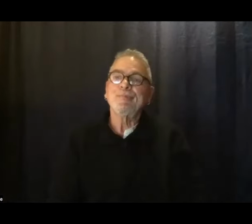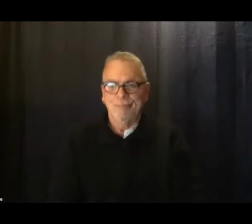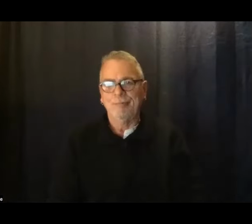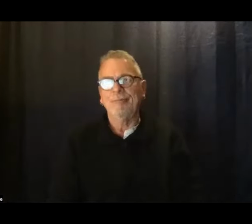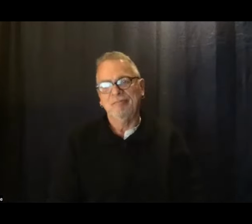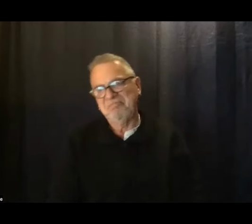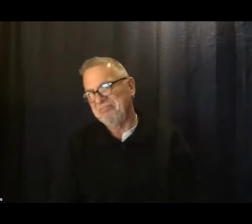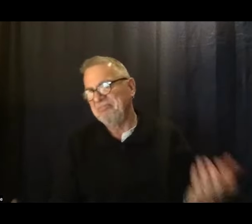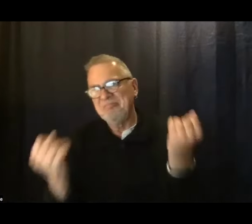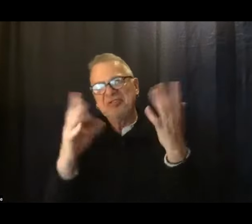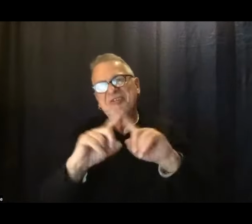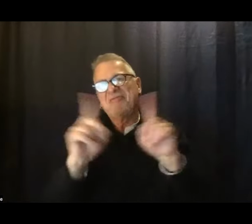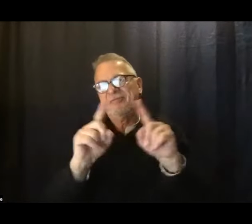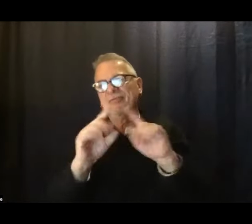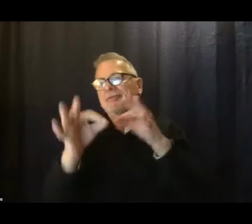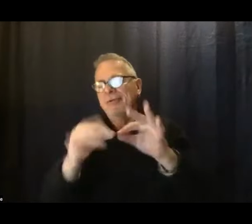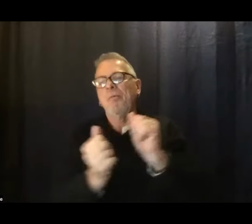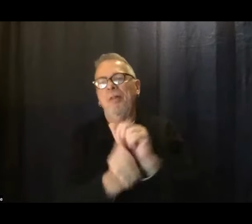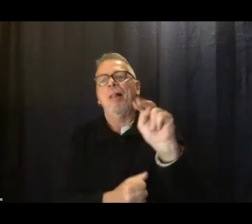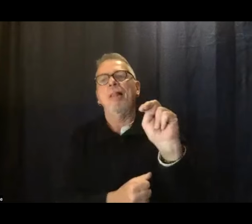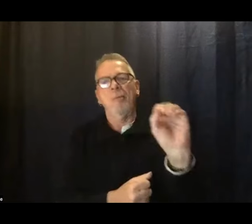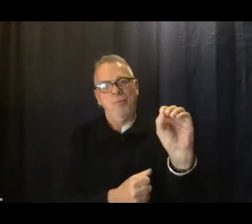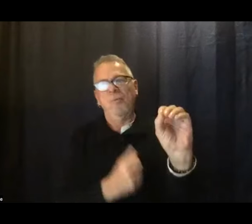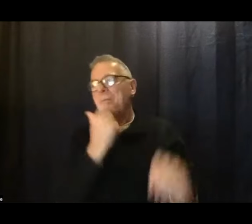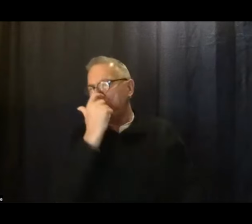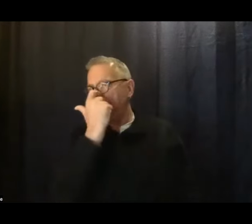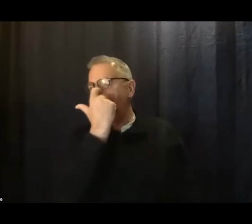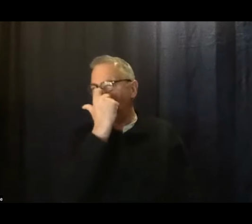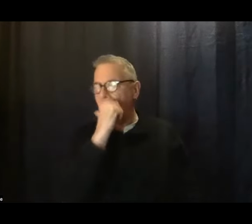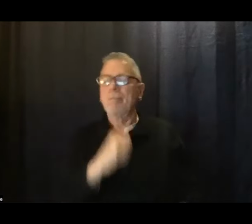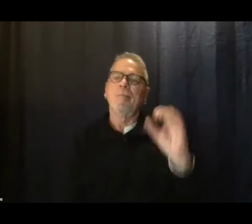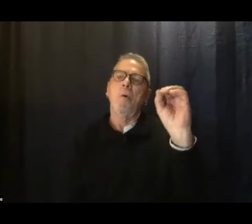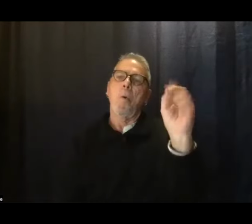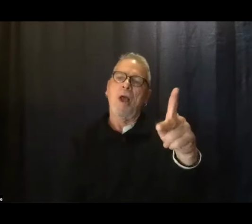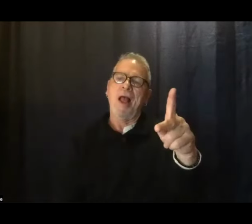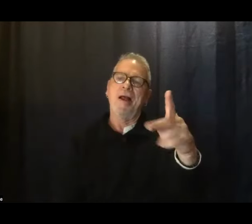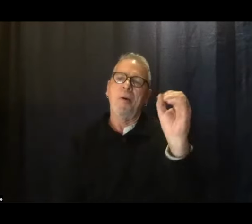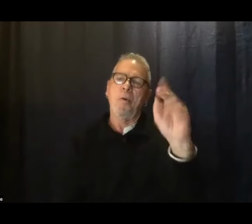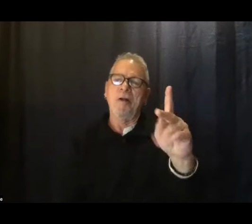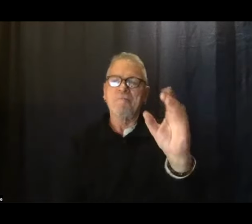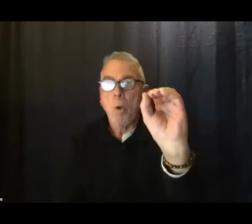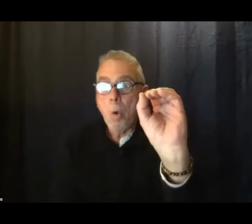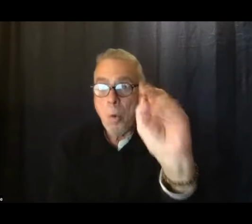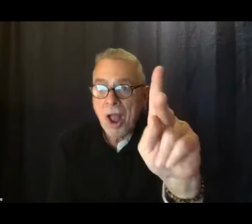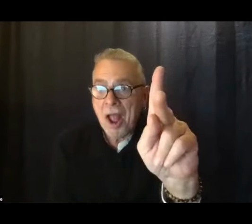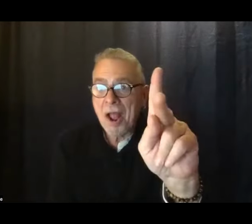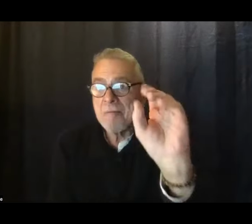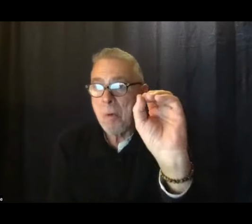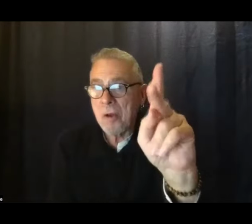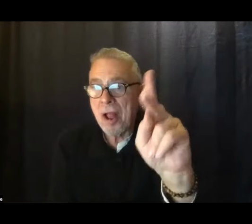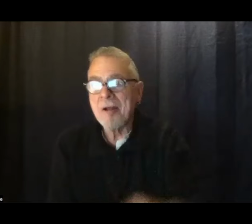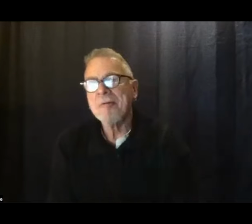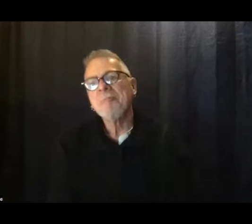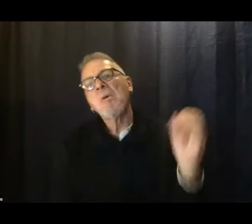the O. It might be a nope, not going to do it kind of no. So that's all related to NO. And then there's